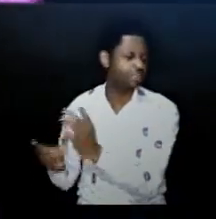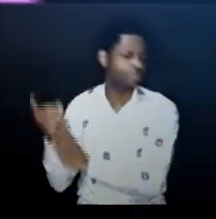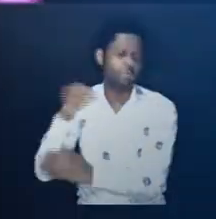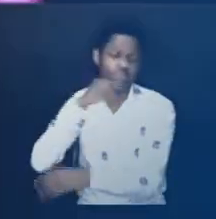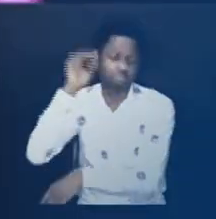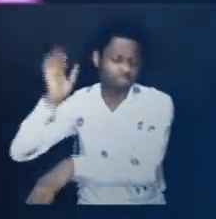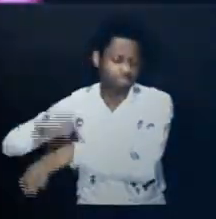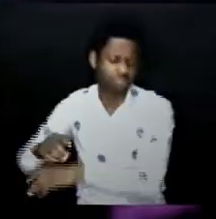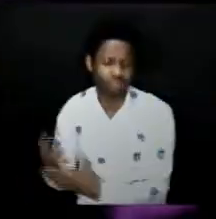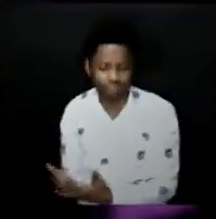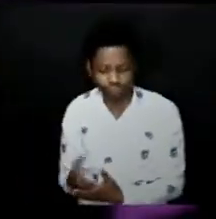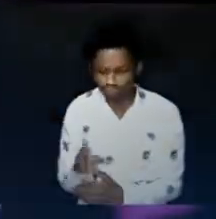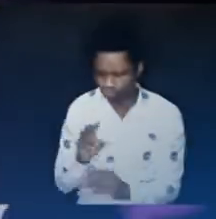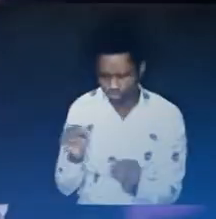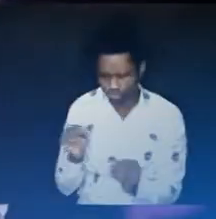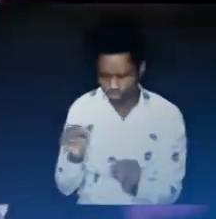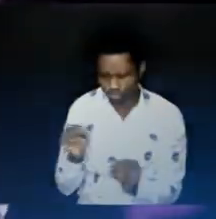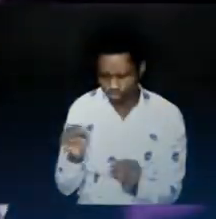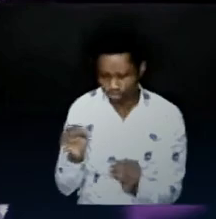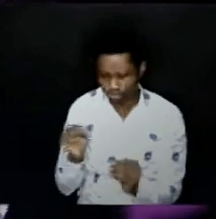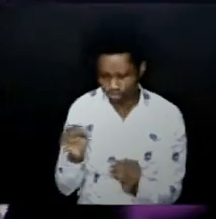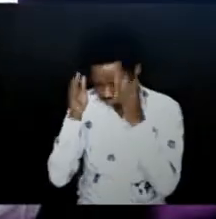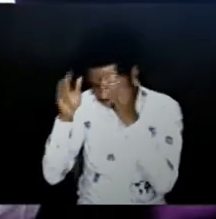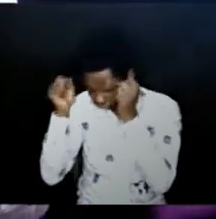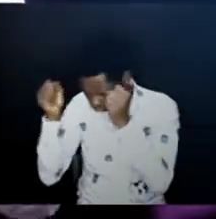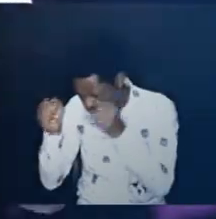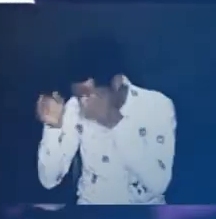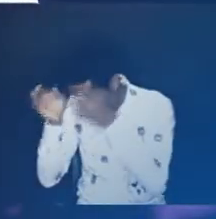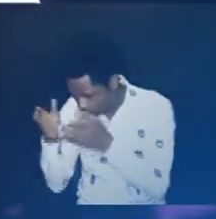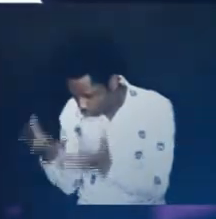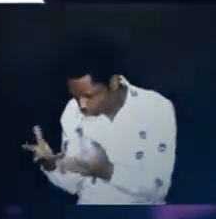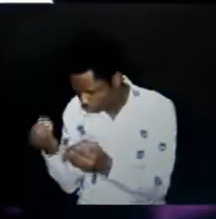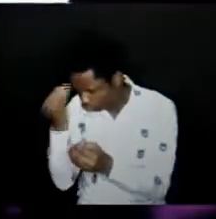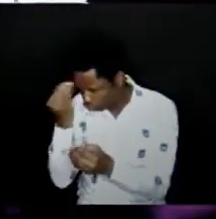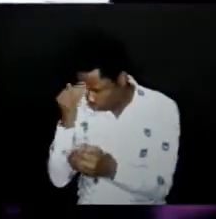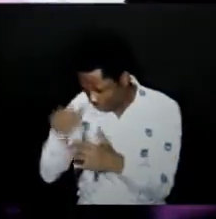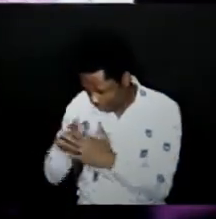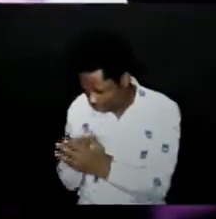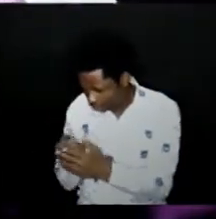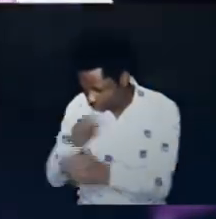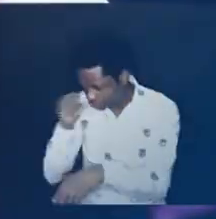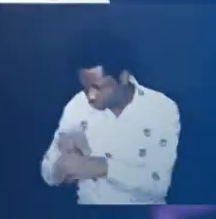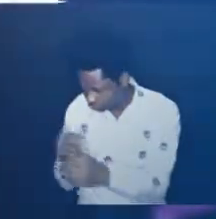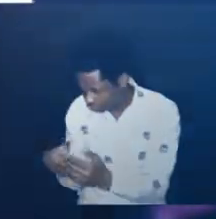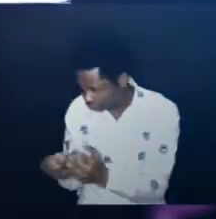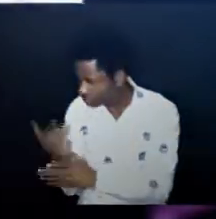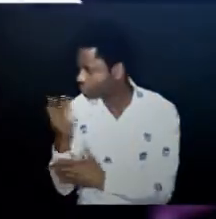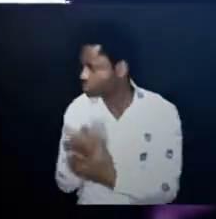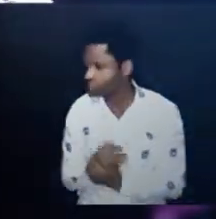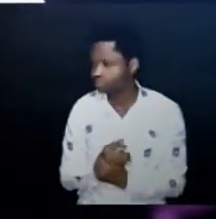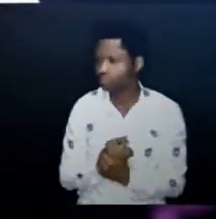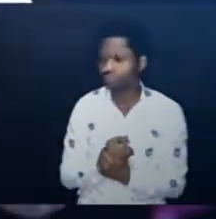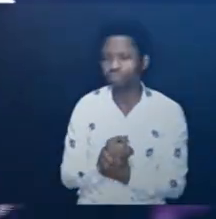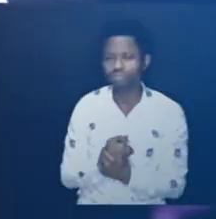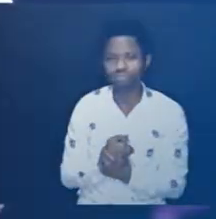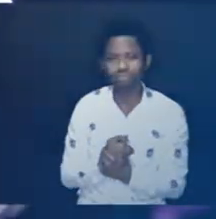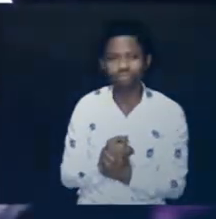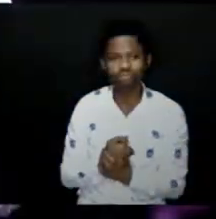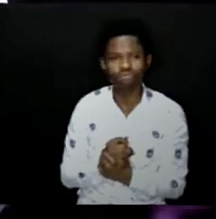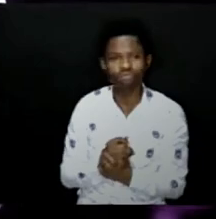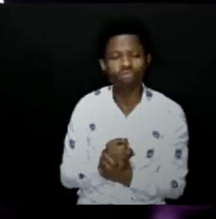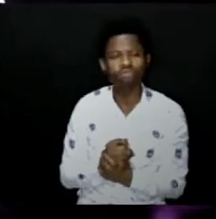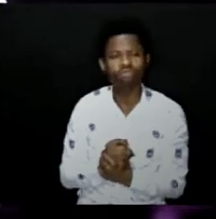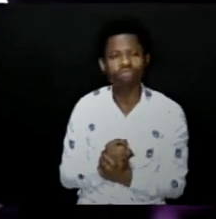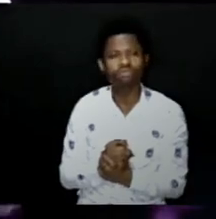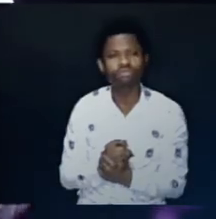fire. So with the understanding that we are royals, we are kings, we are holy priesthood, royal priesthood,